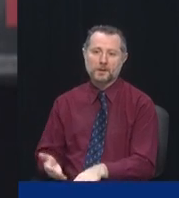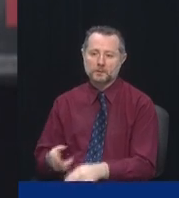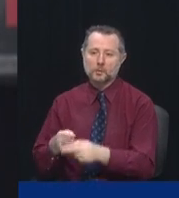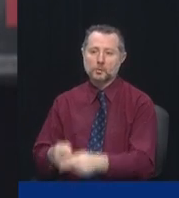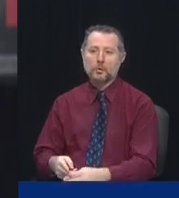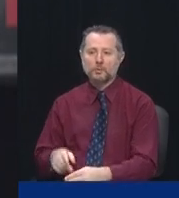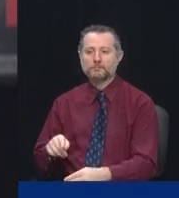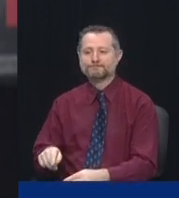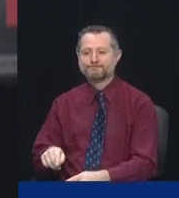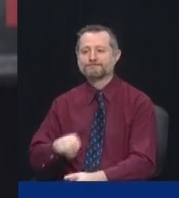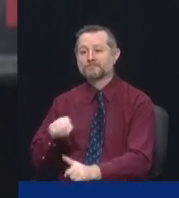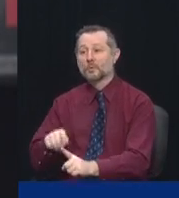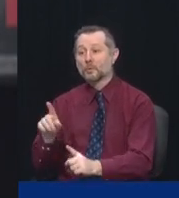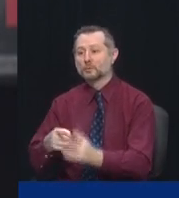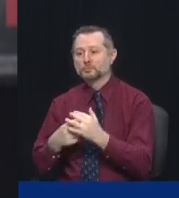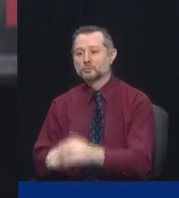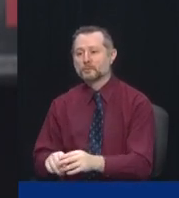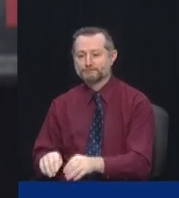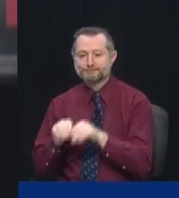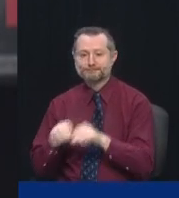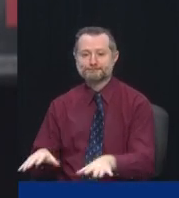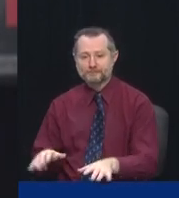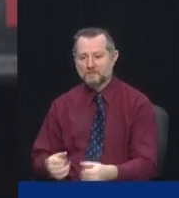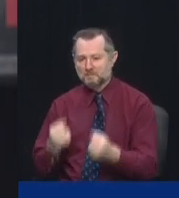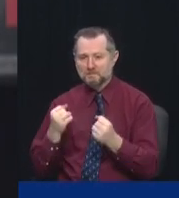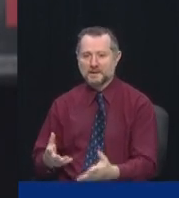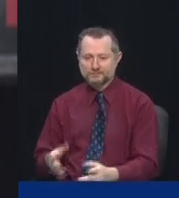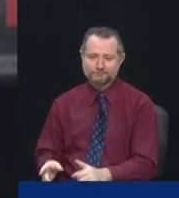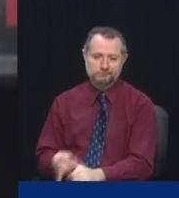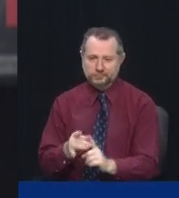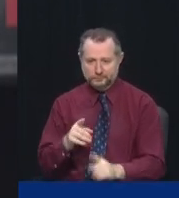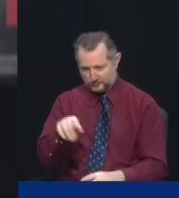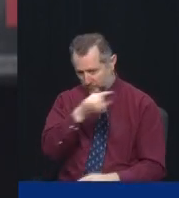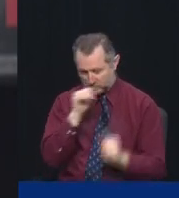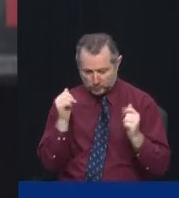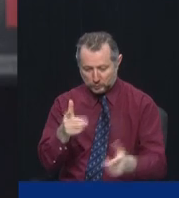deaths, as we all know for obvious reasons.